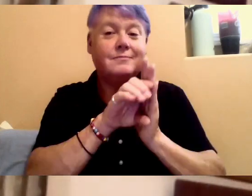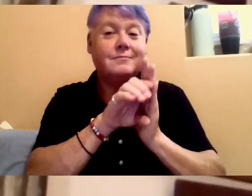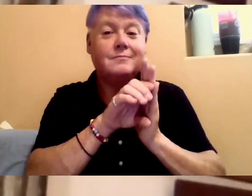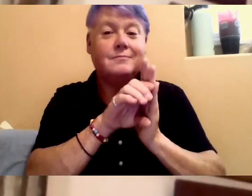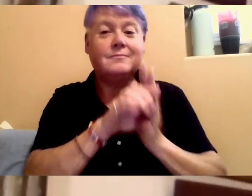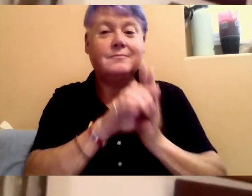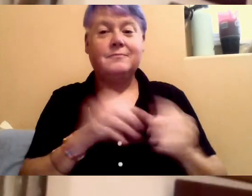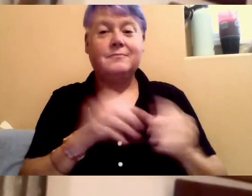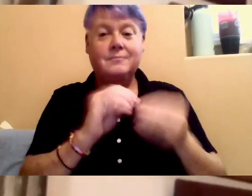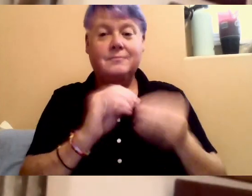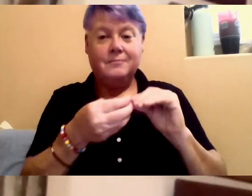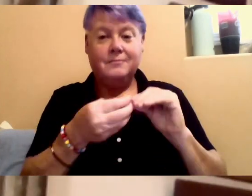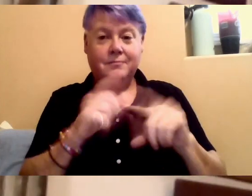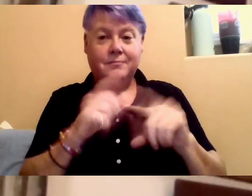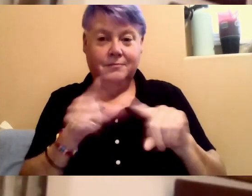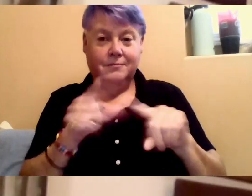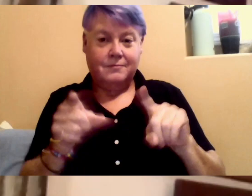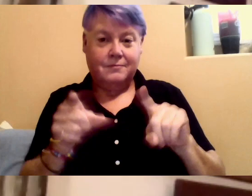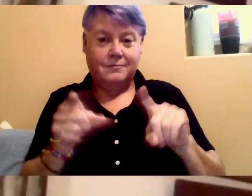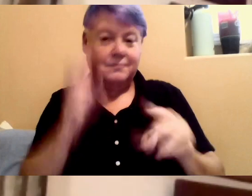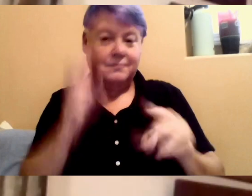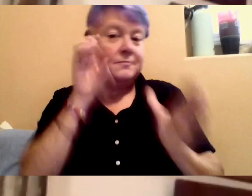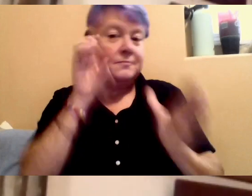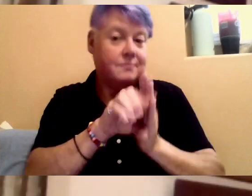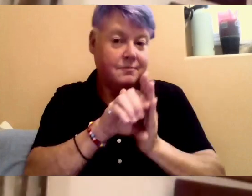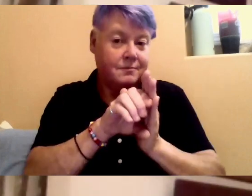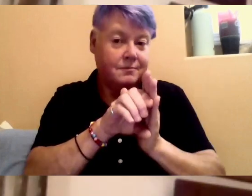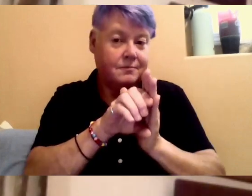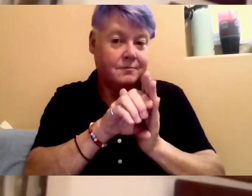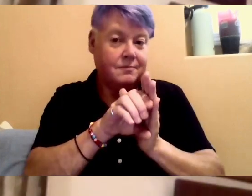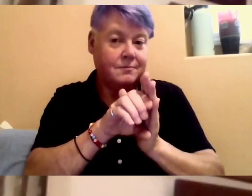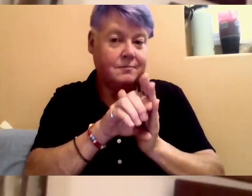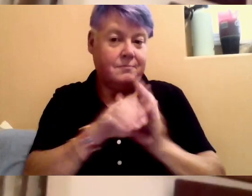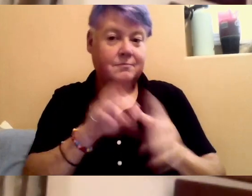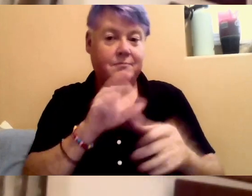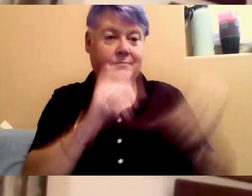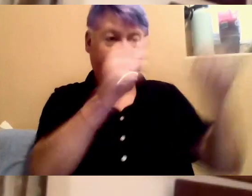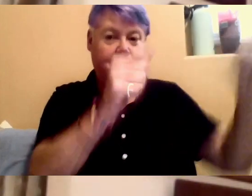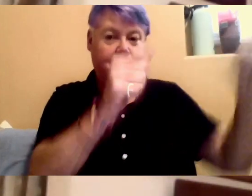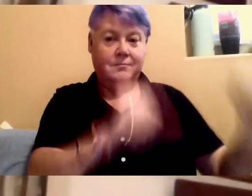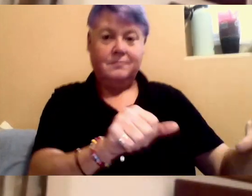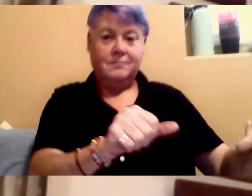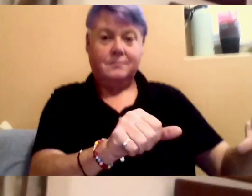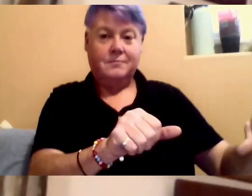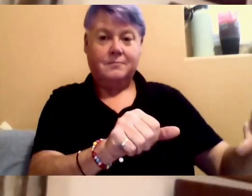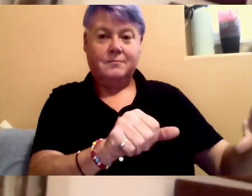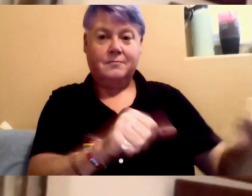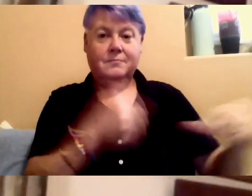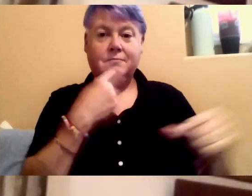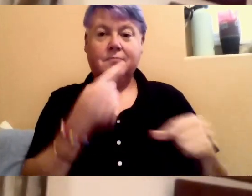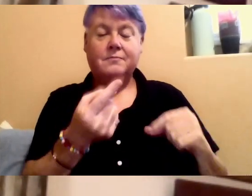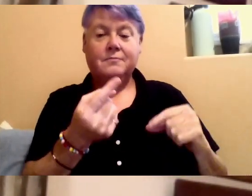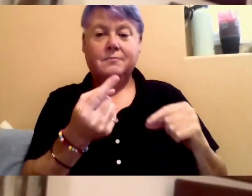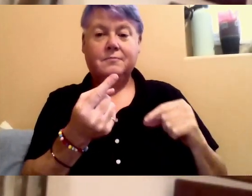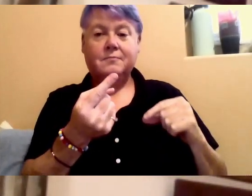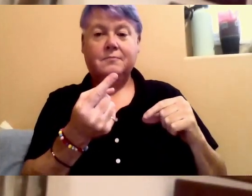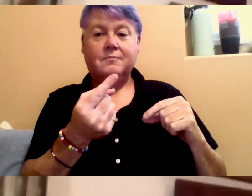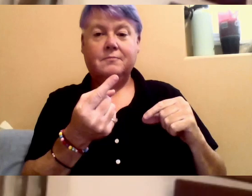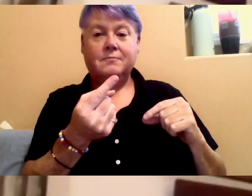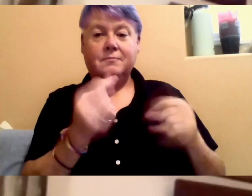of different versions. And on a plaque beside one of them, it said